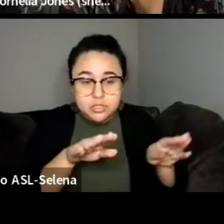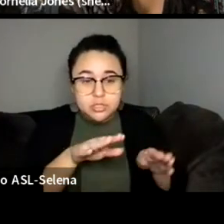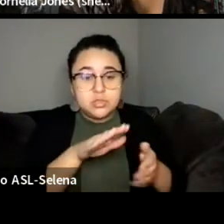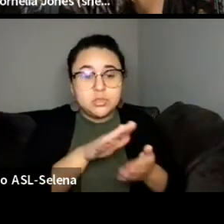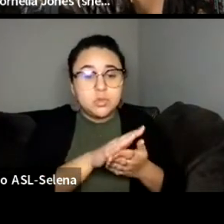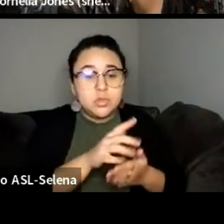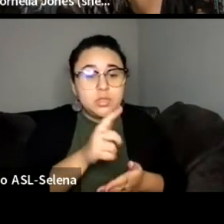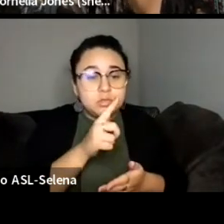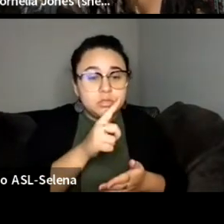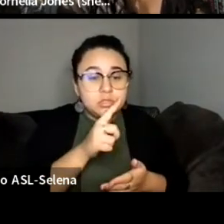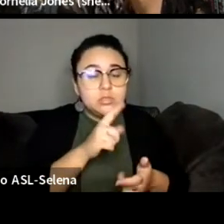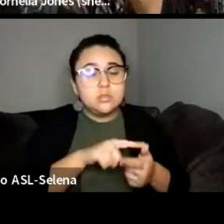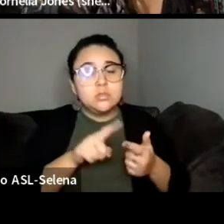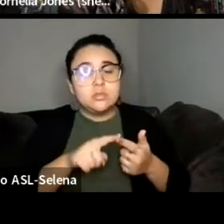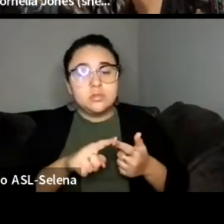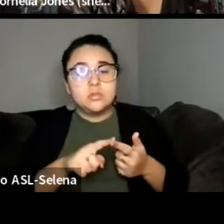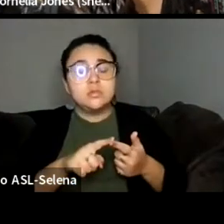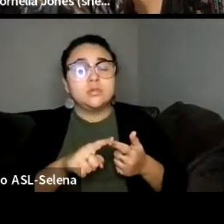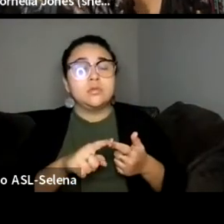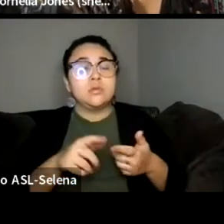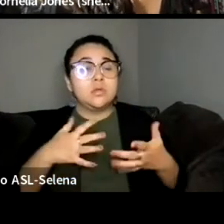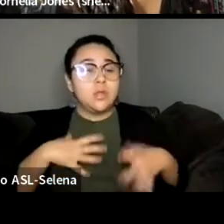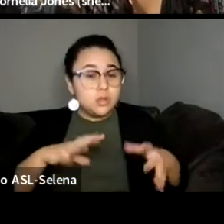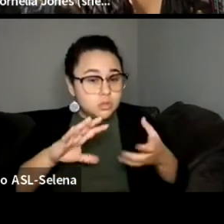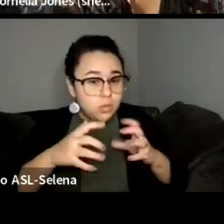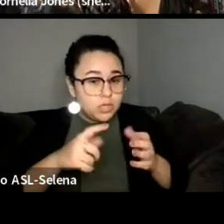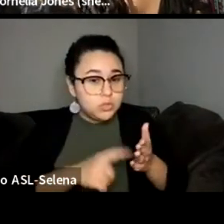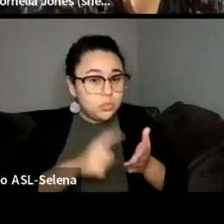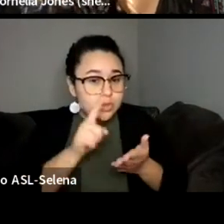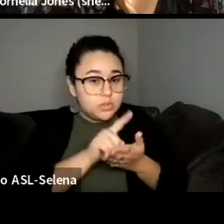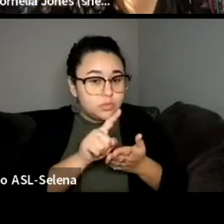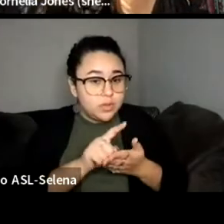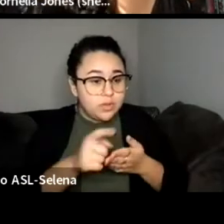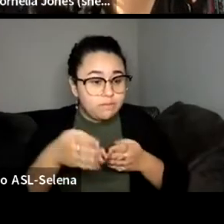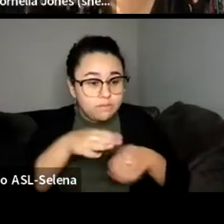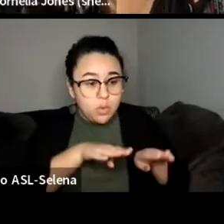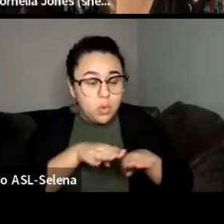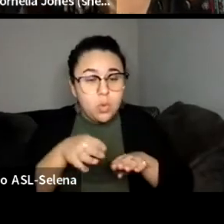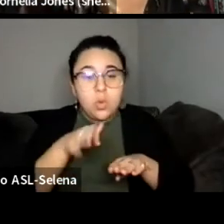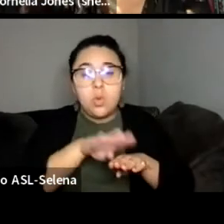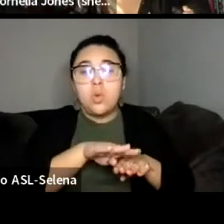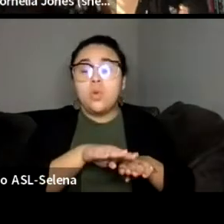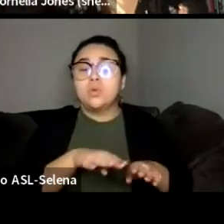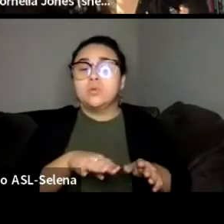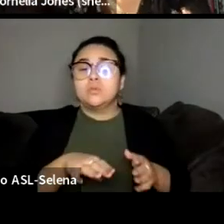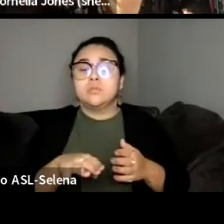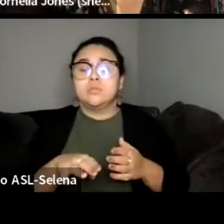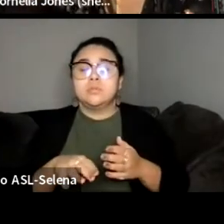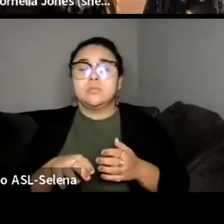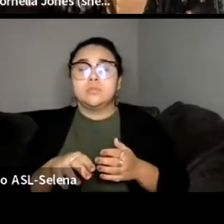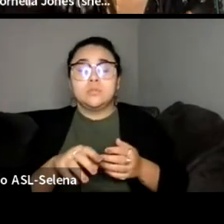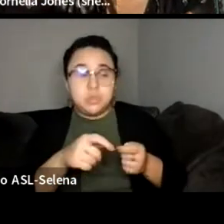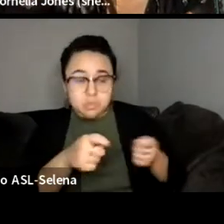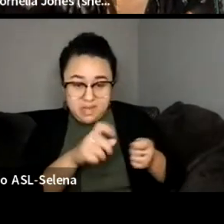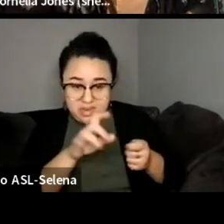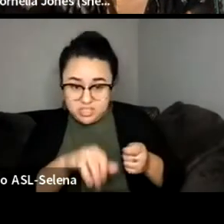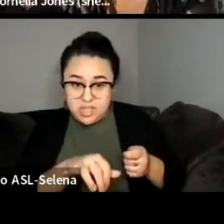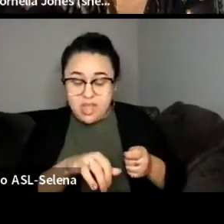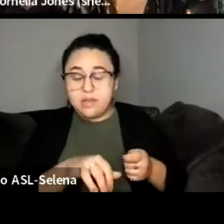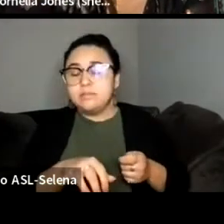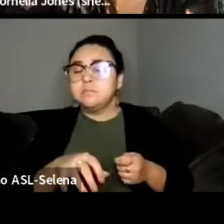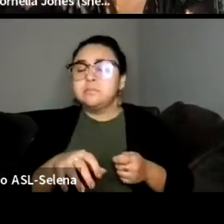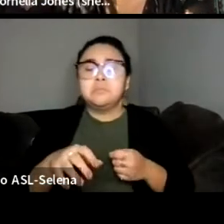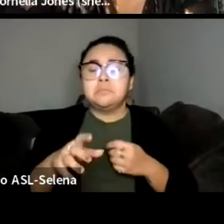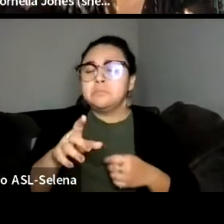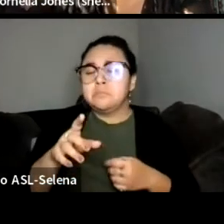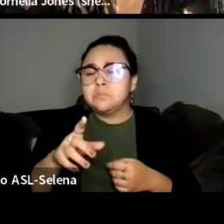week and making sure that your clothes are folded down? Even if you are, you know, even if you're not necessarily a parent or a caregiver in that way, what